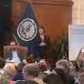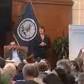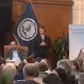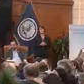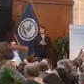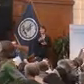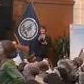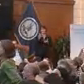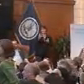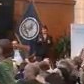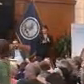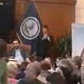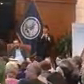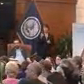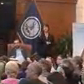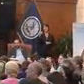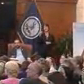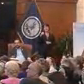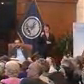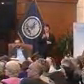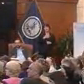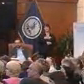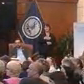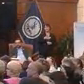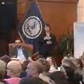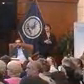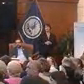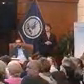Ma'am, would you like to follow up? Yes.